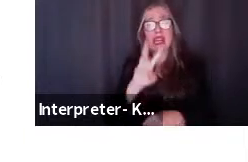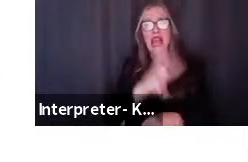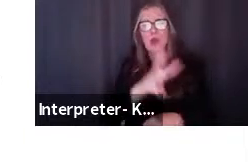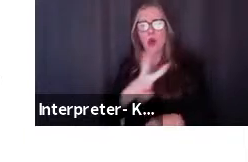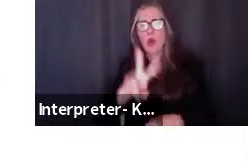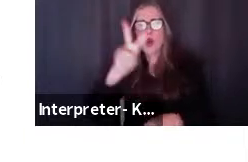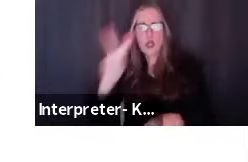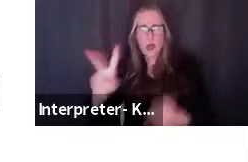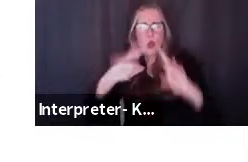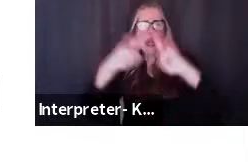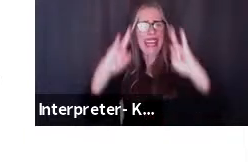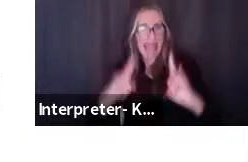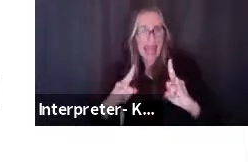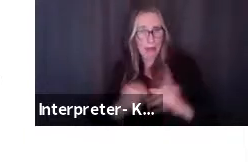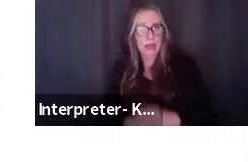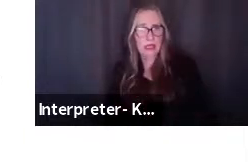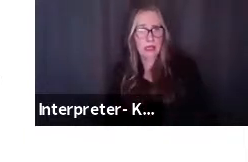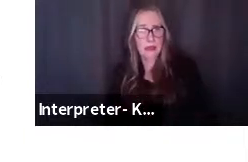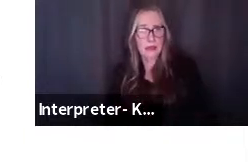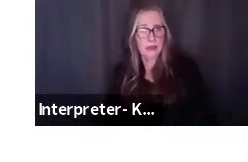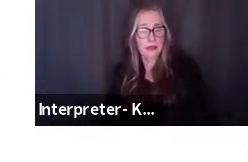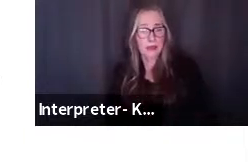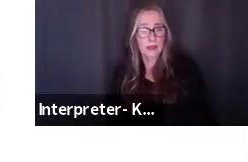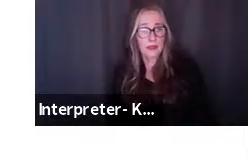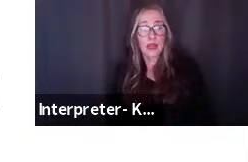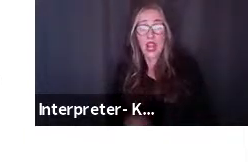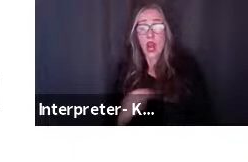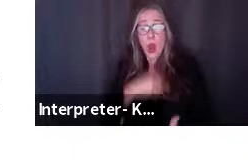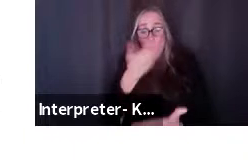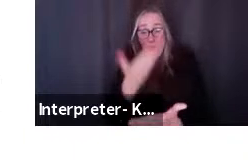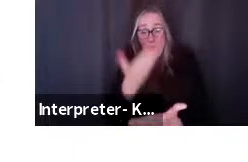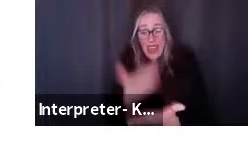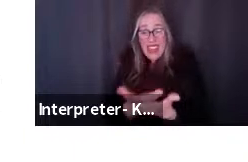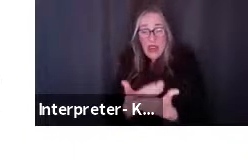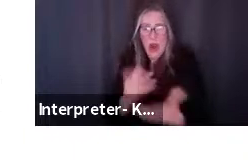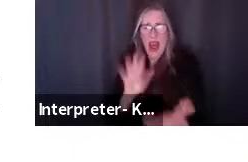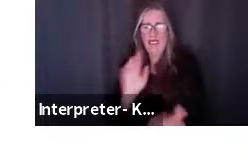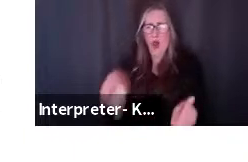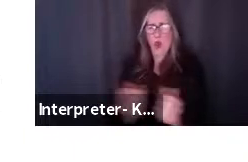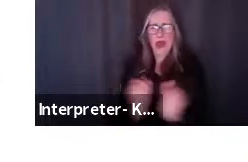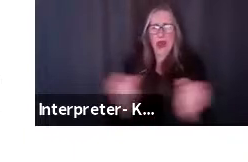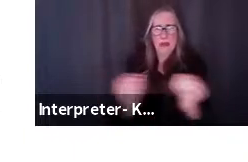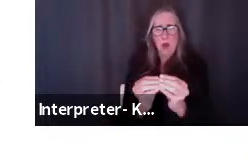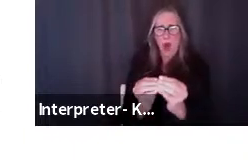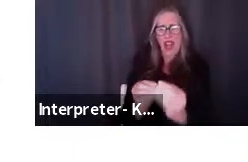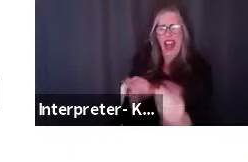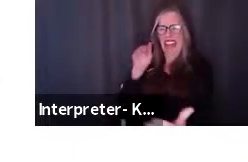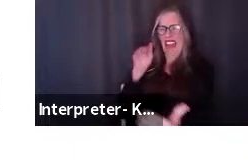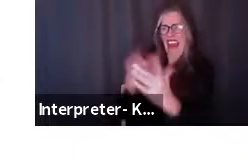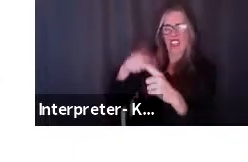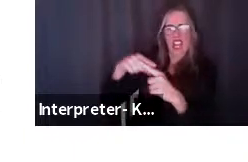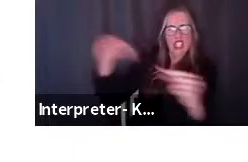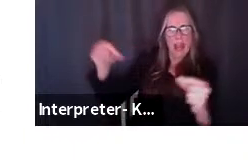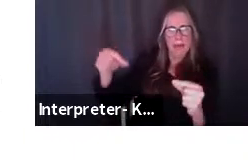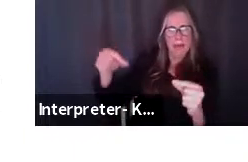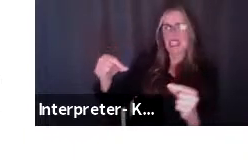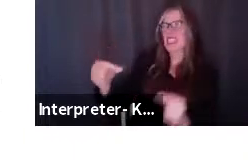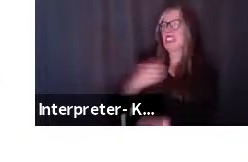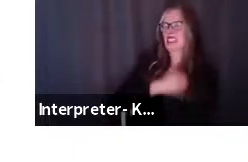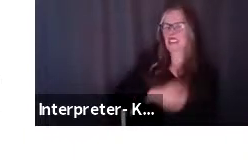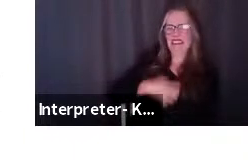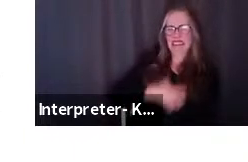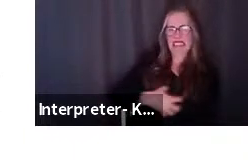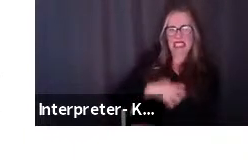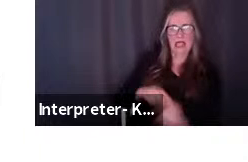during world war ii amid a rising anti-japanese sentiment president roosevelt signed executive order 906